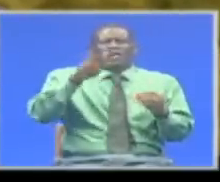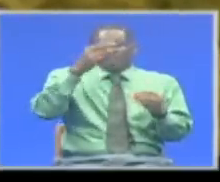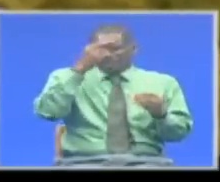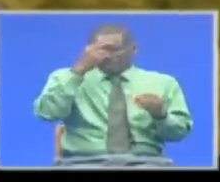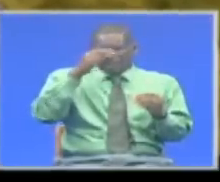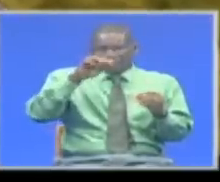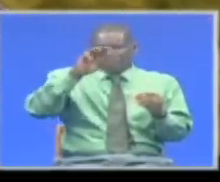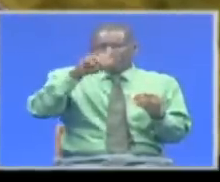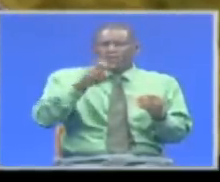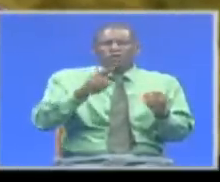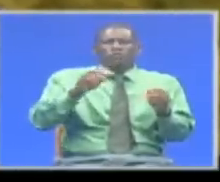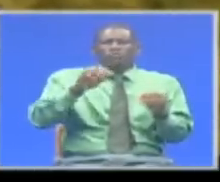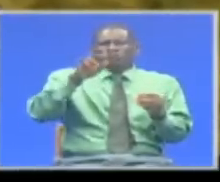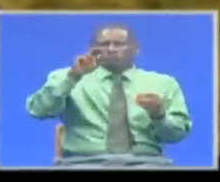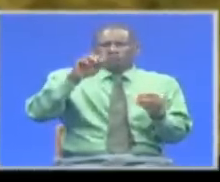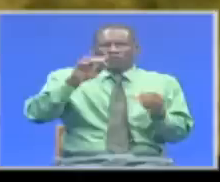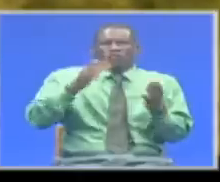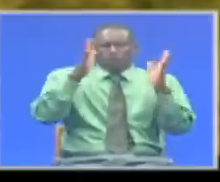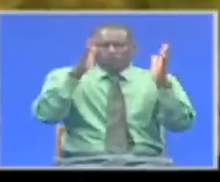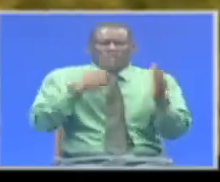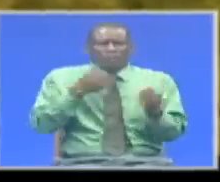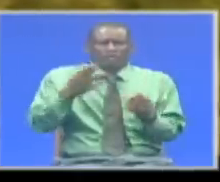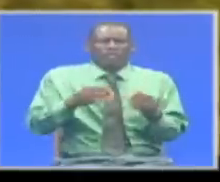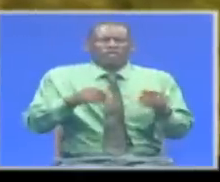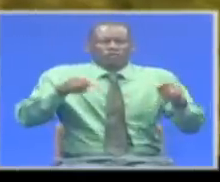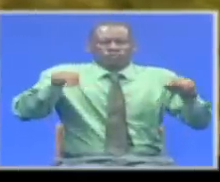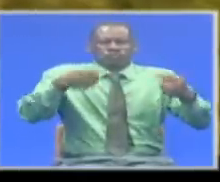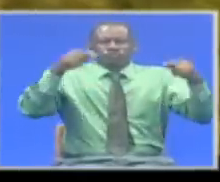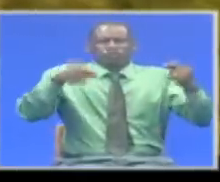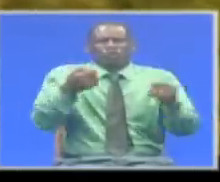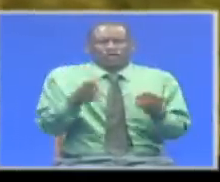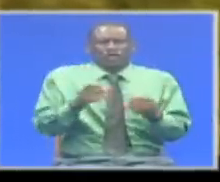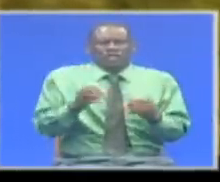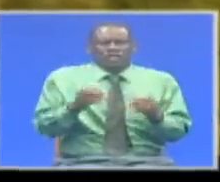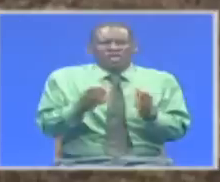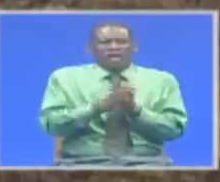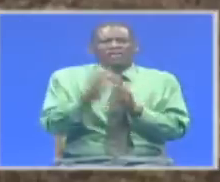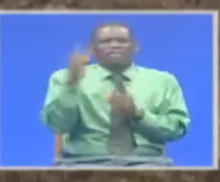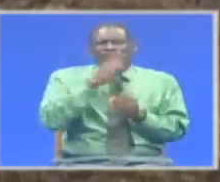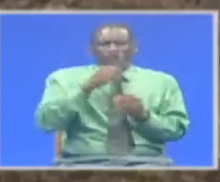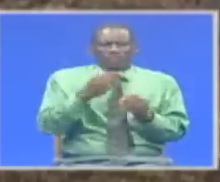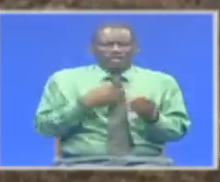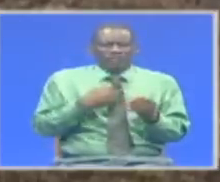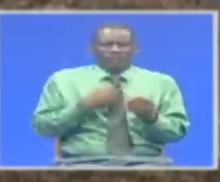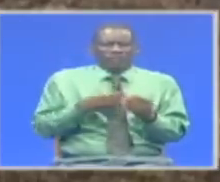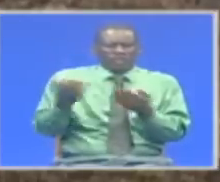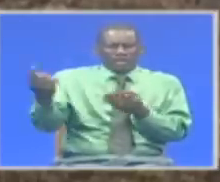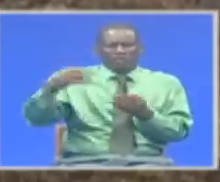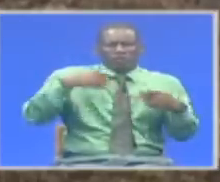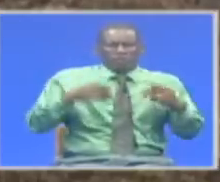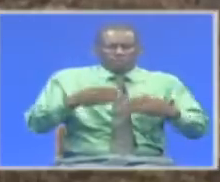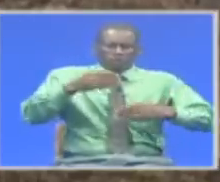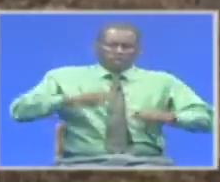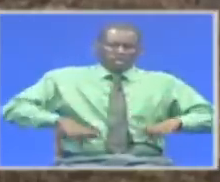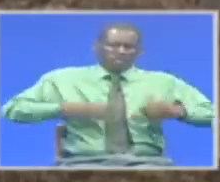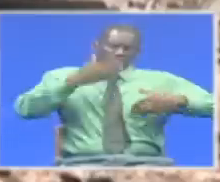latest flashpoint. Tensions have flared, the fires of confrontation have been lit, and violence has descended on the people living at the